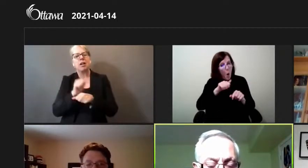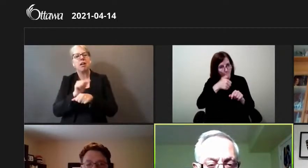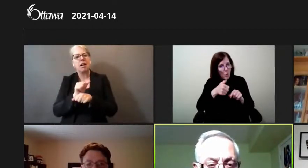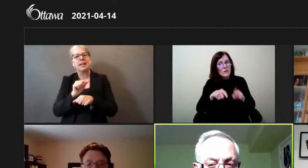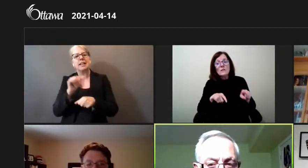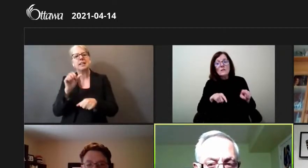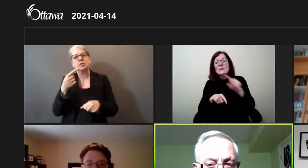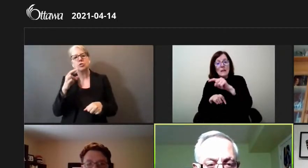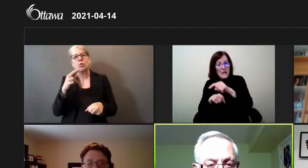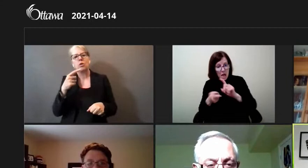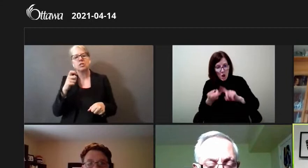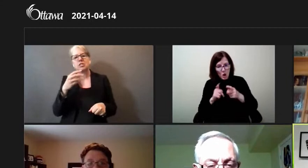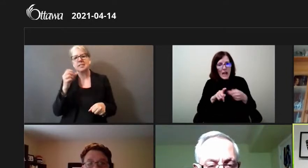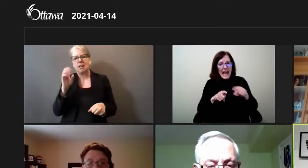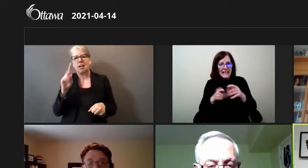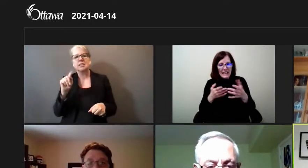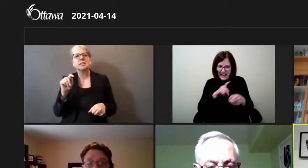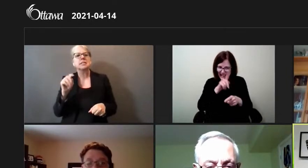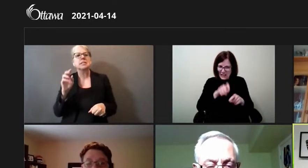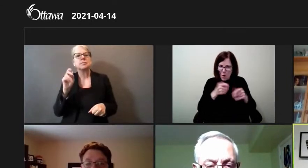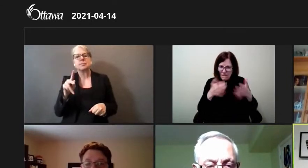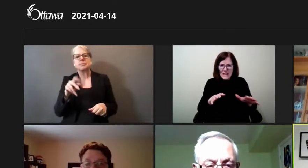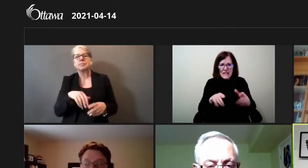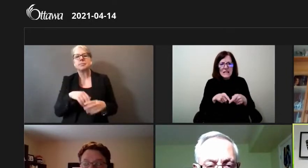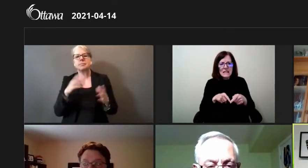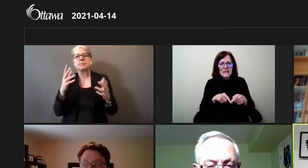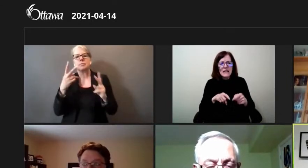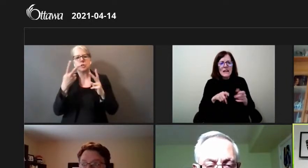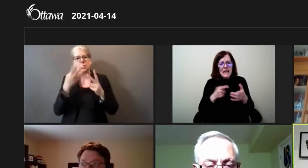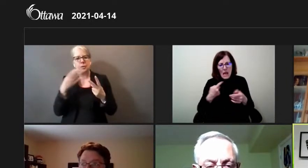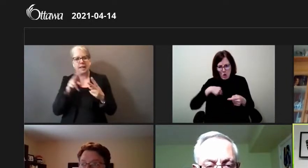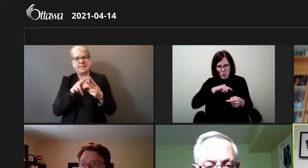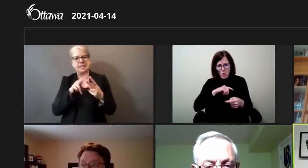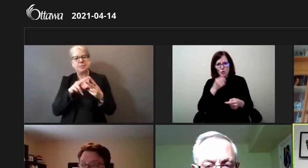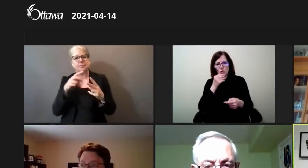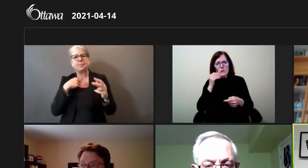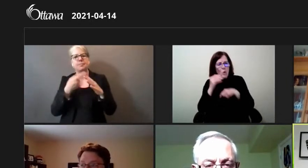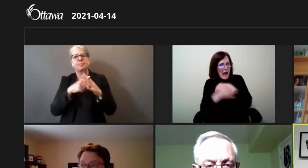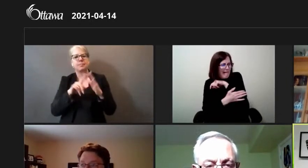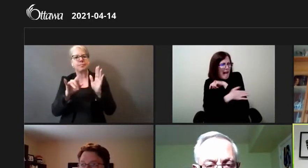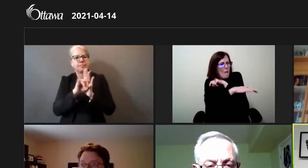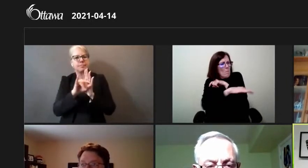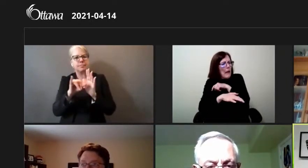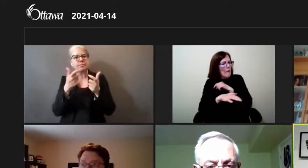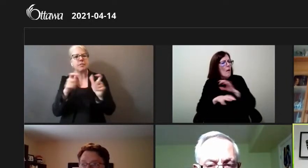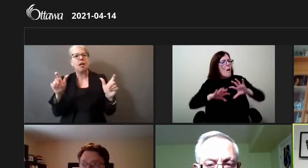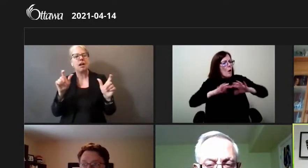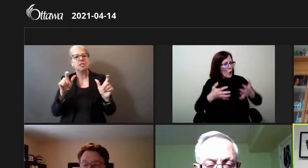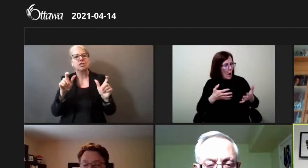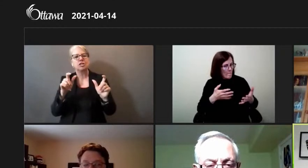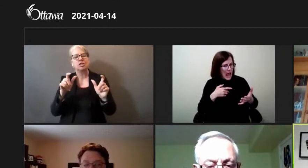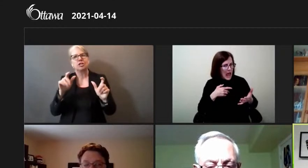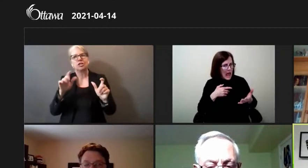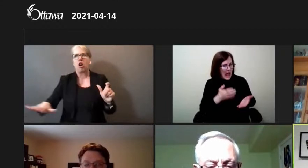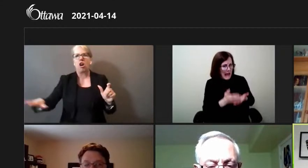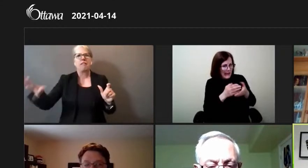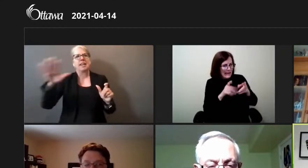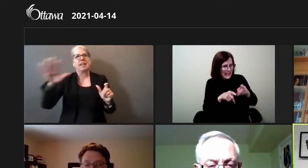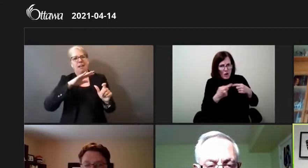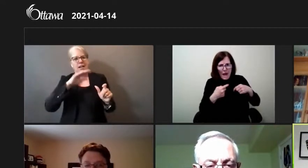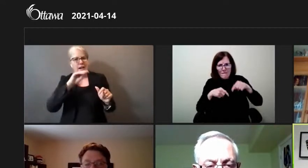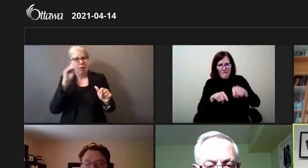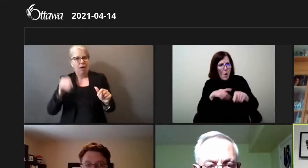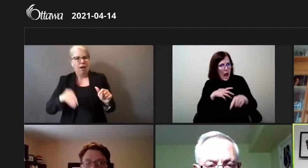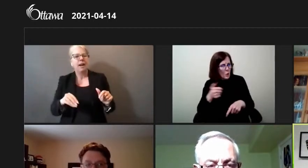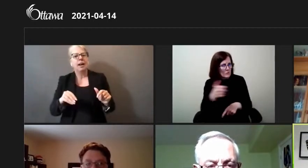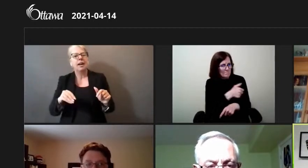Scott. So two things. When we initially identified, because of the large geography Ottawa has, it was an imperative that